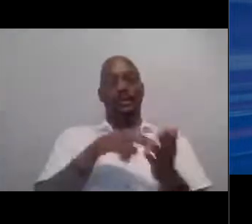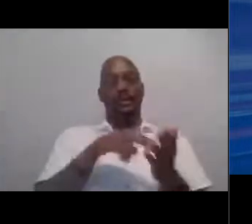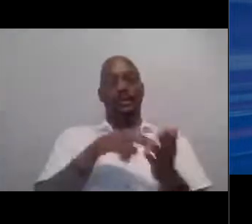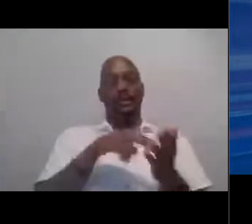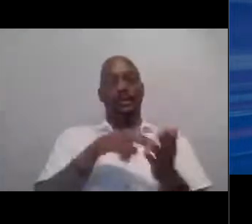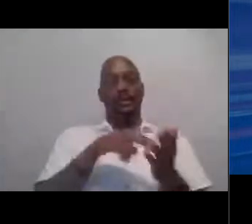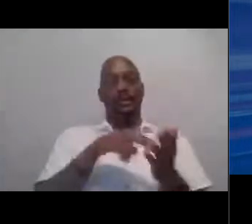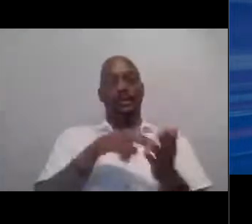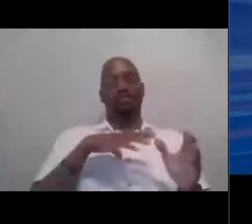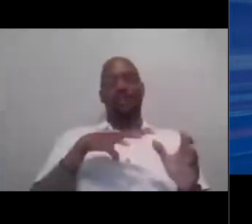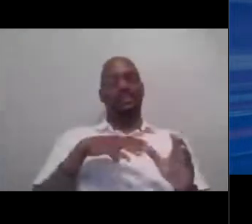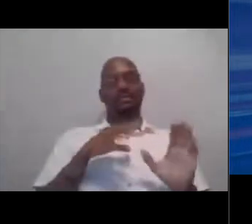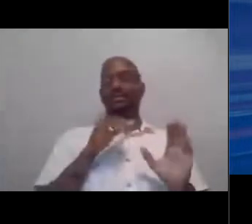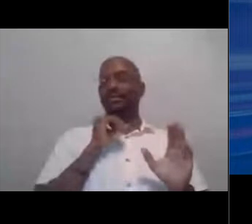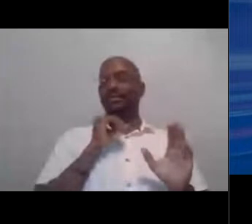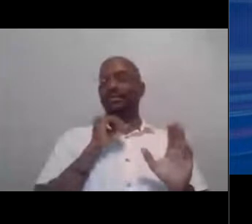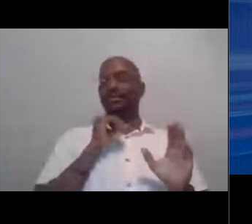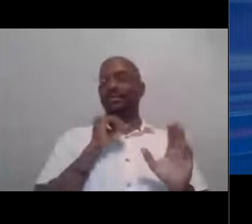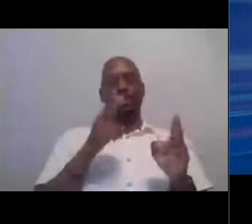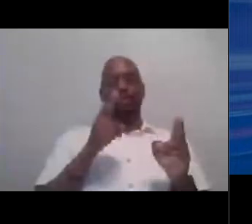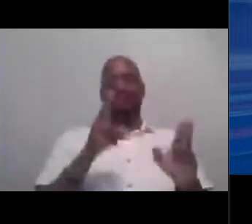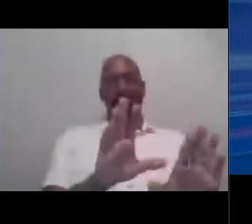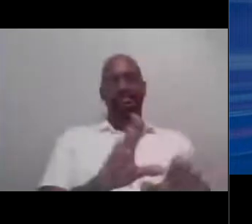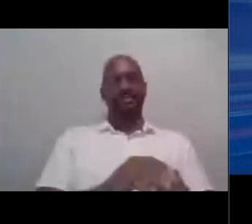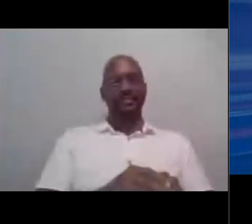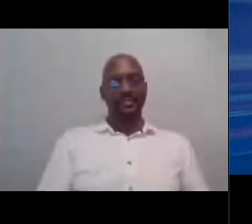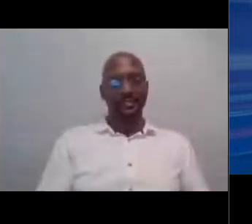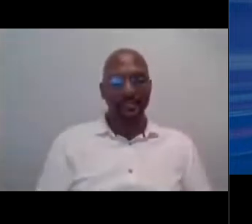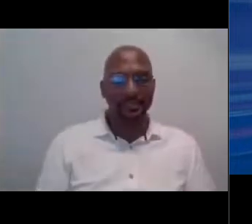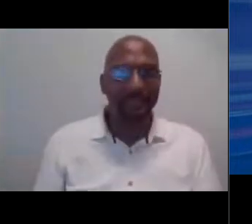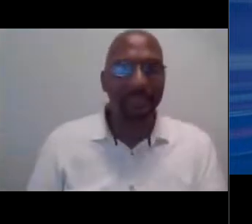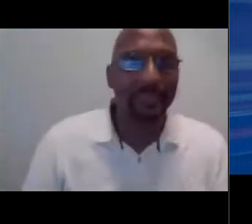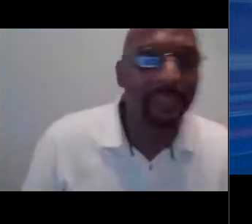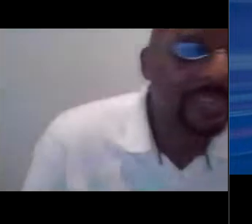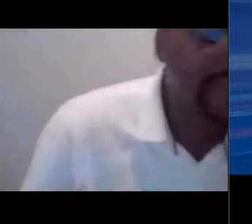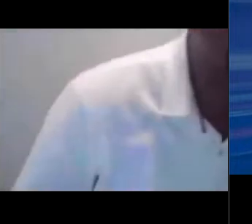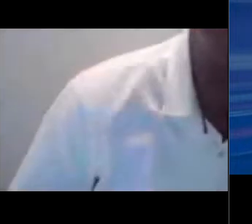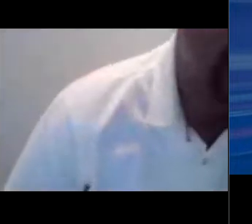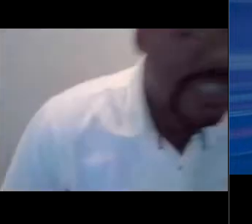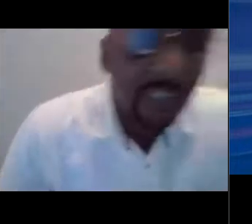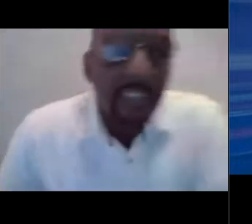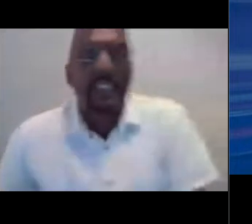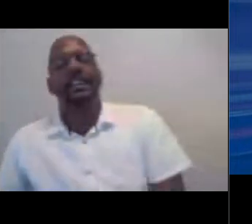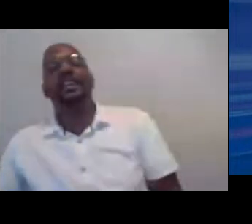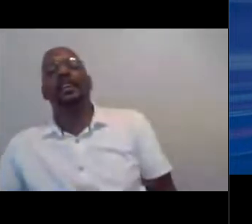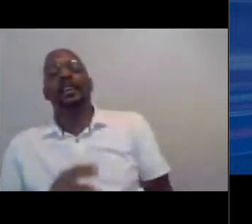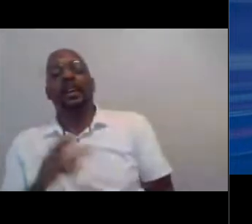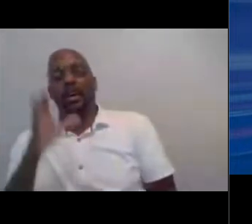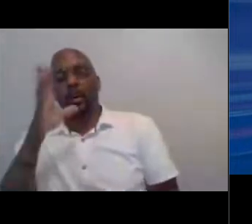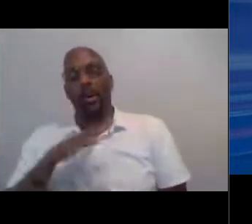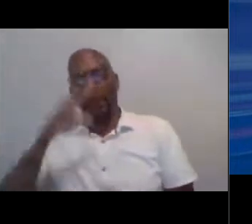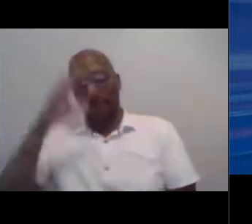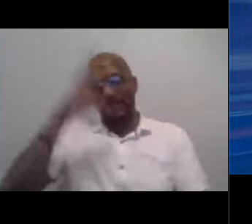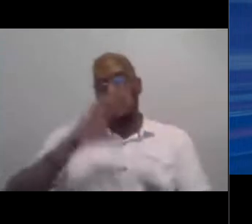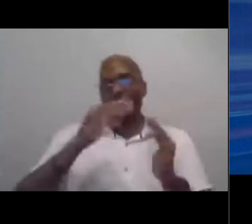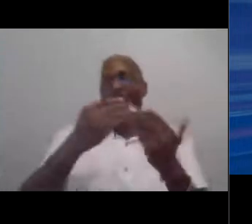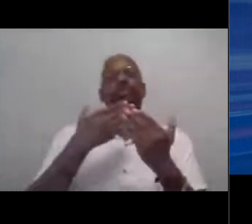I know you couldn't take the train. Ladies and gentlemen, thank you very much. You're too kind. Good.